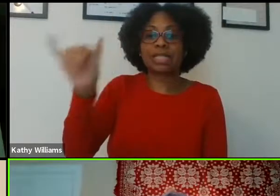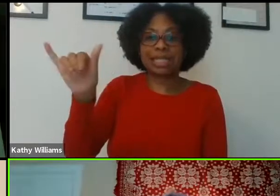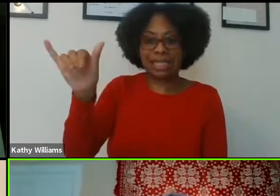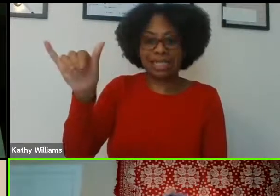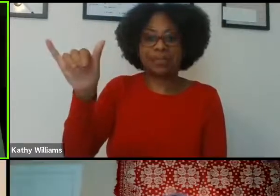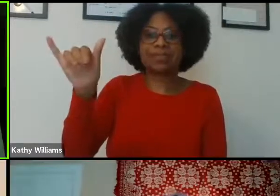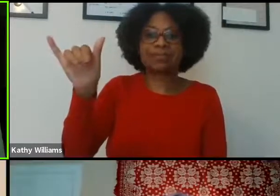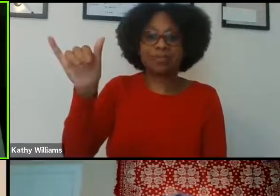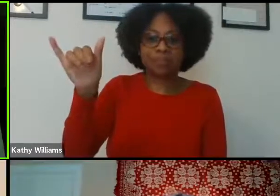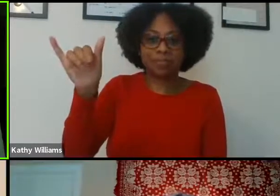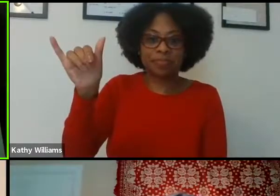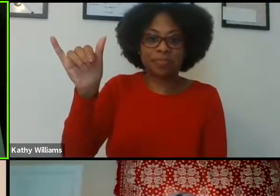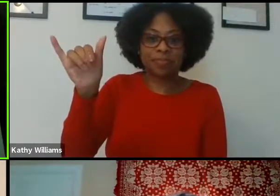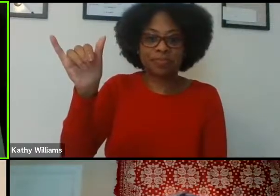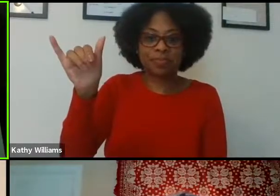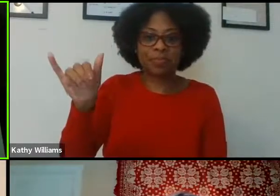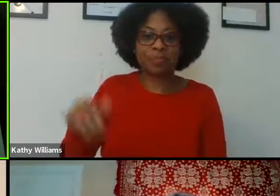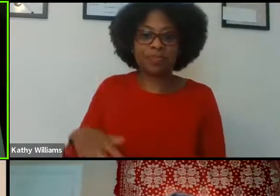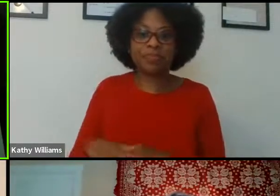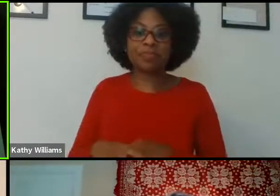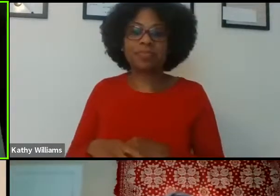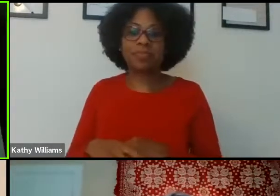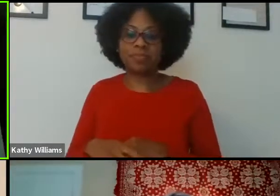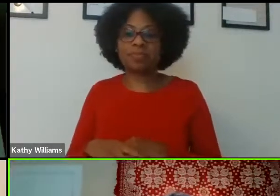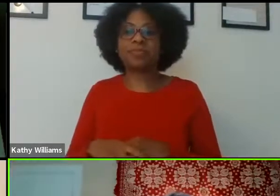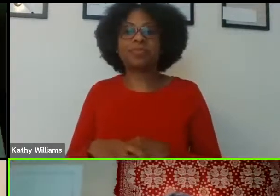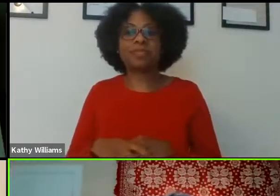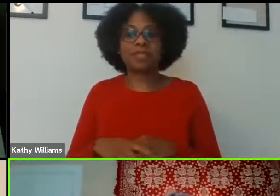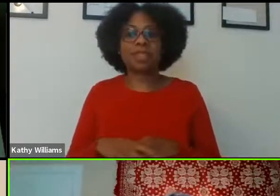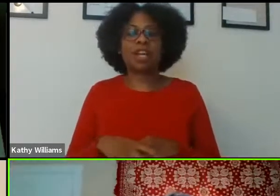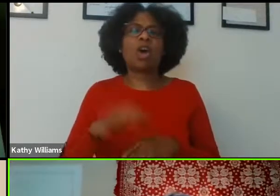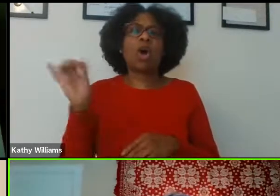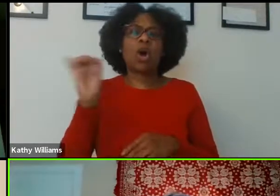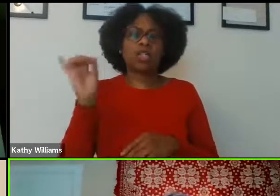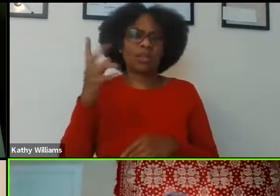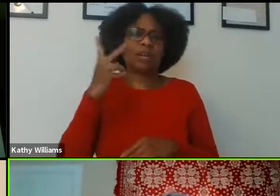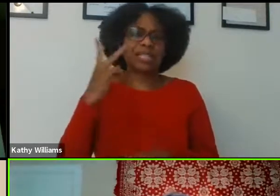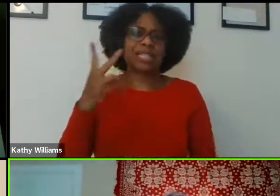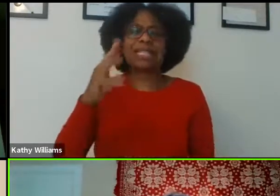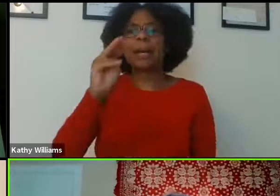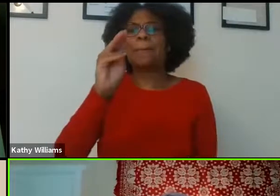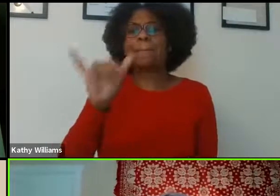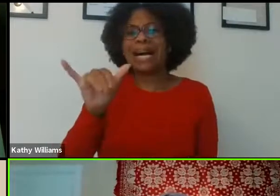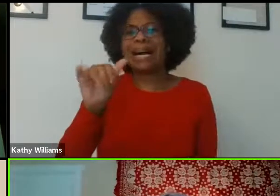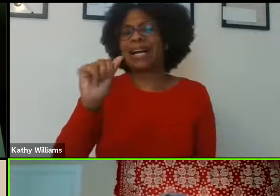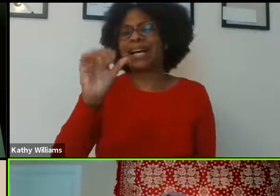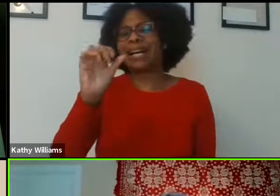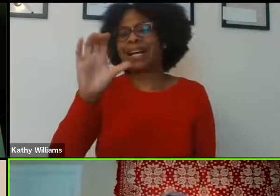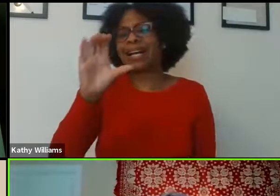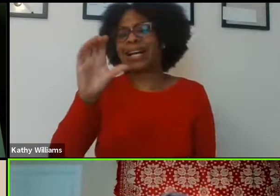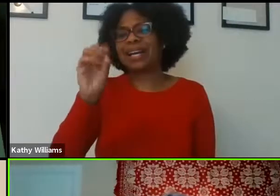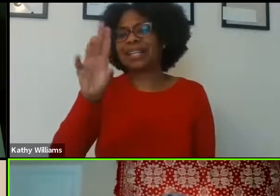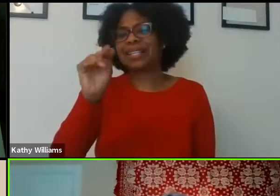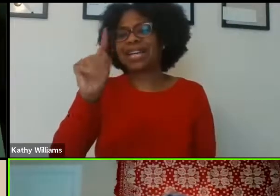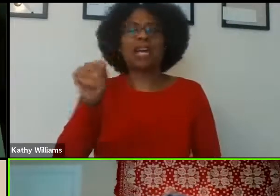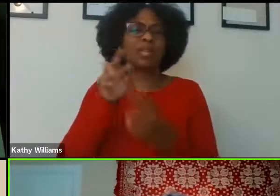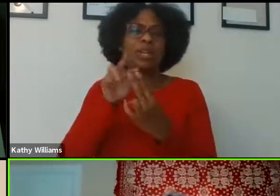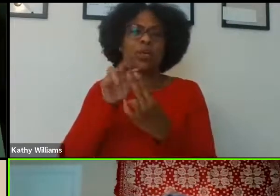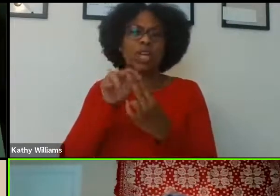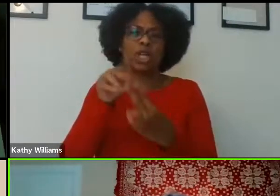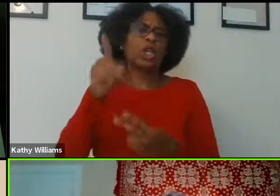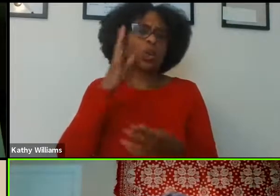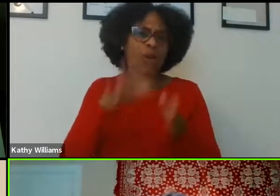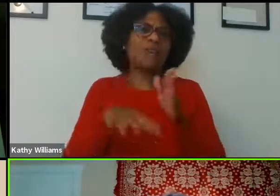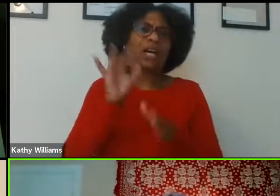Okay. Okay. I've also seen it as my account, either way, but you'll find it on the homepage of